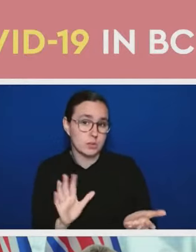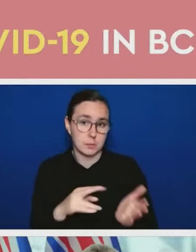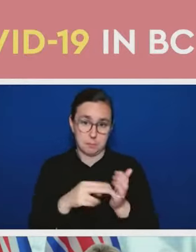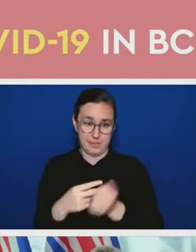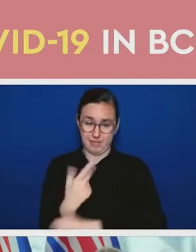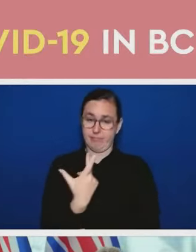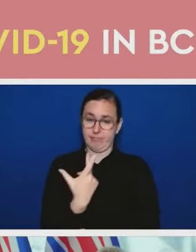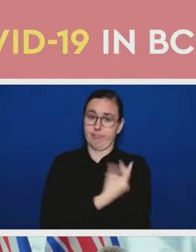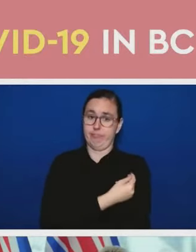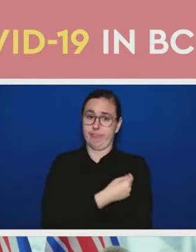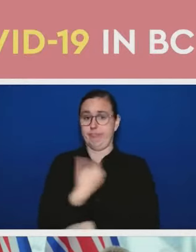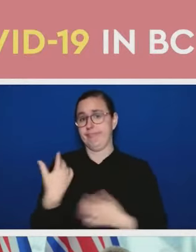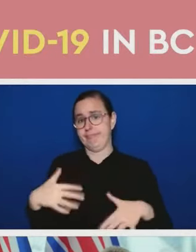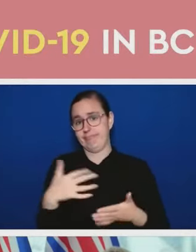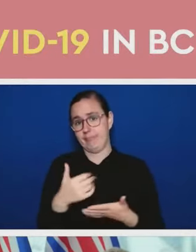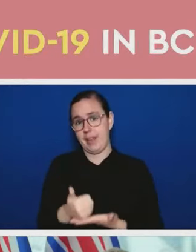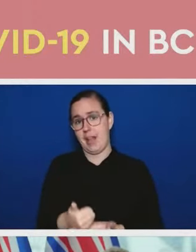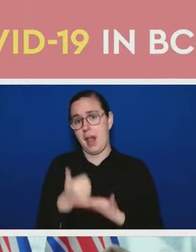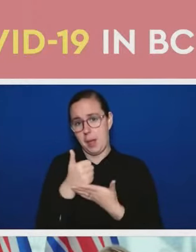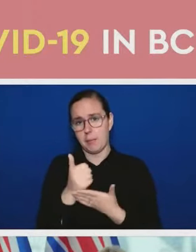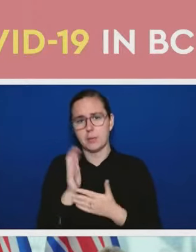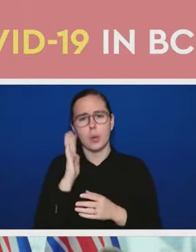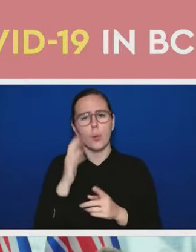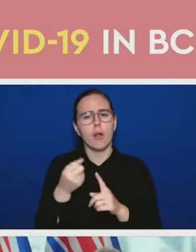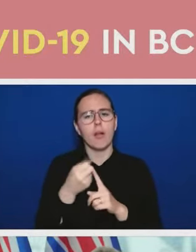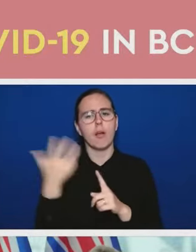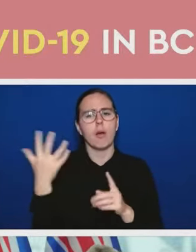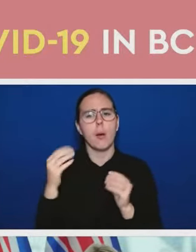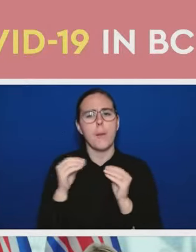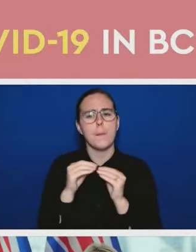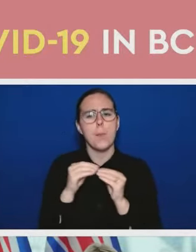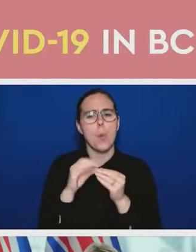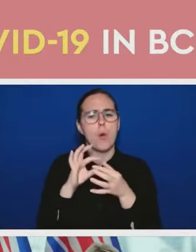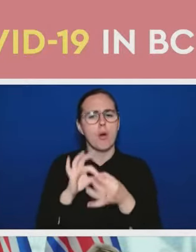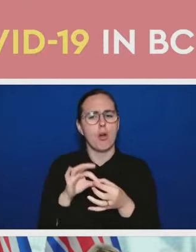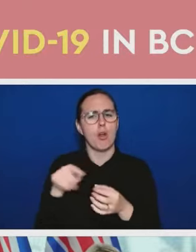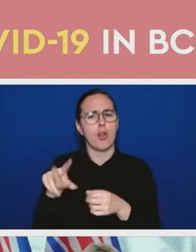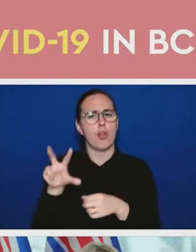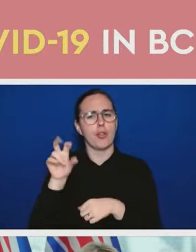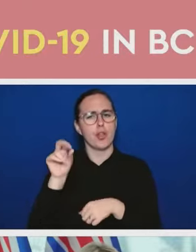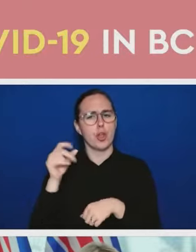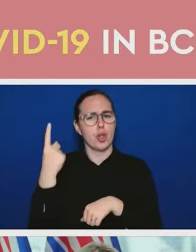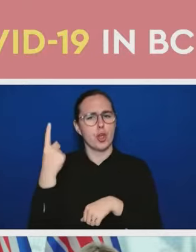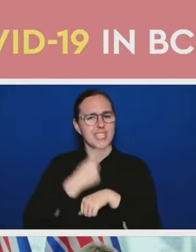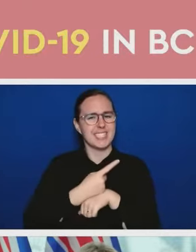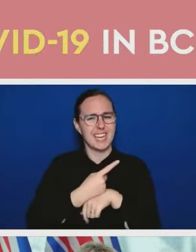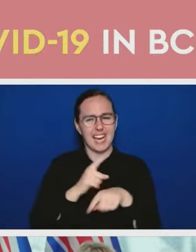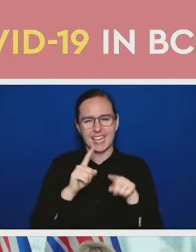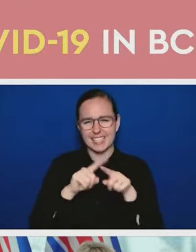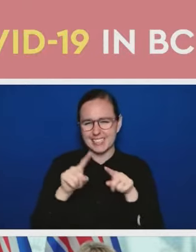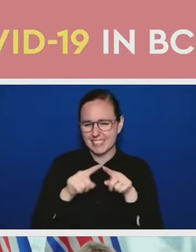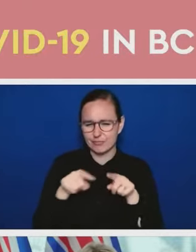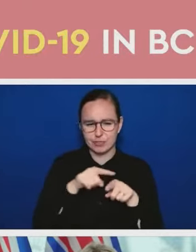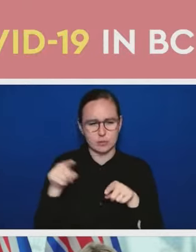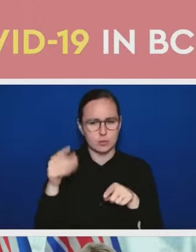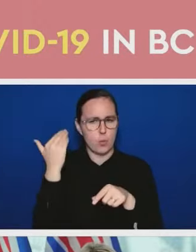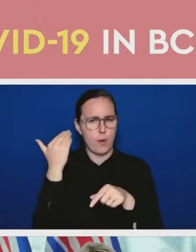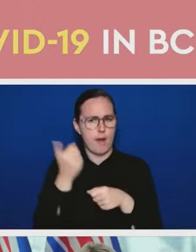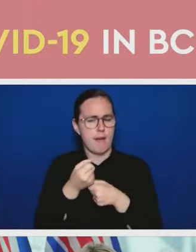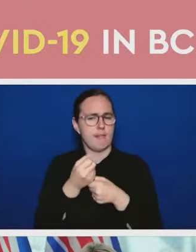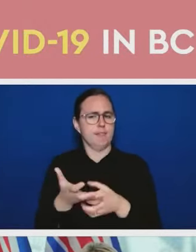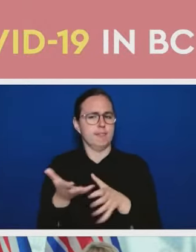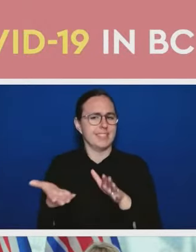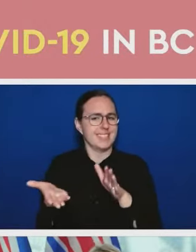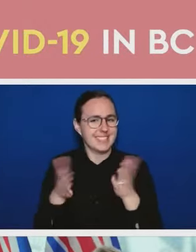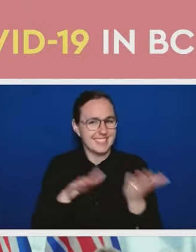just going to unpack a little bit the 30-day mortality by cause of death, and these are the data that gets reported weekly in our